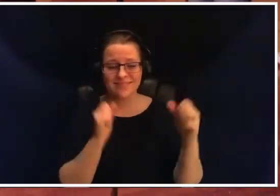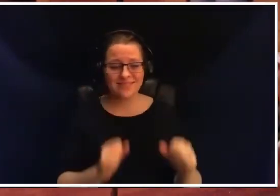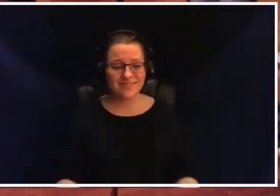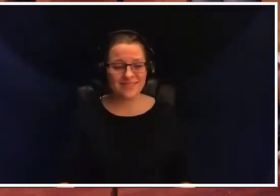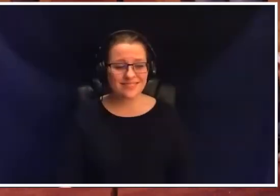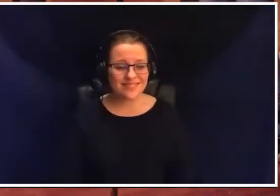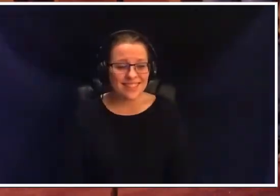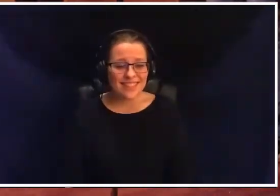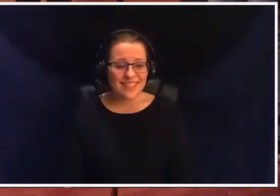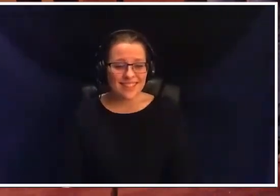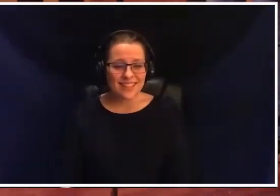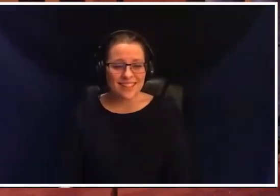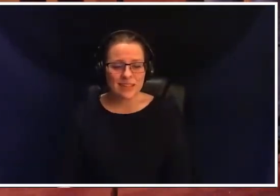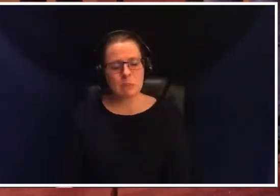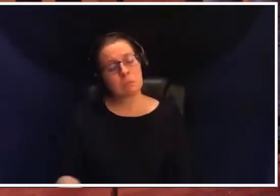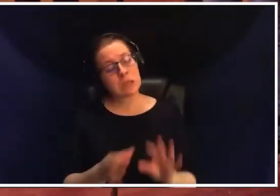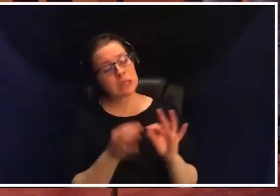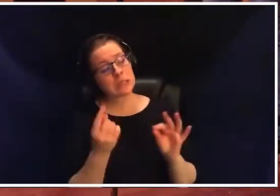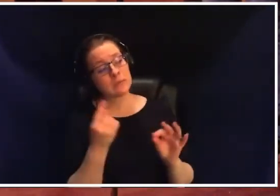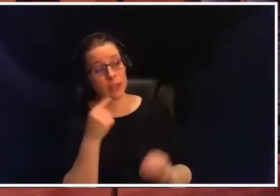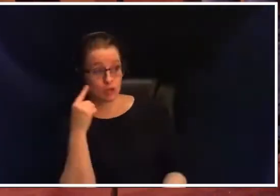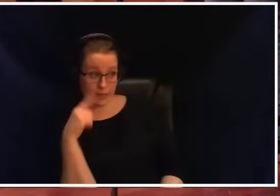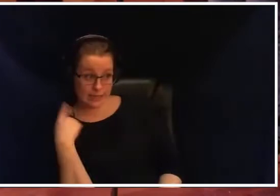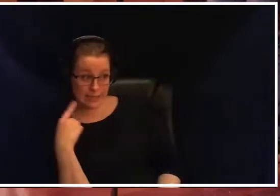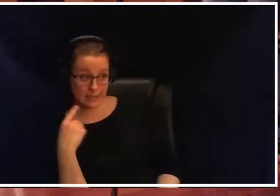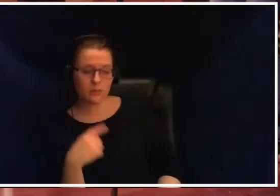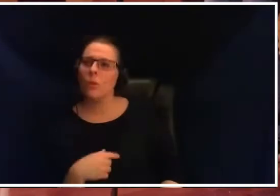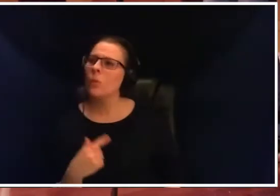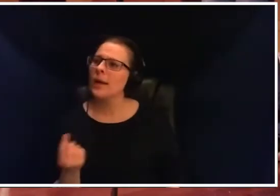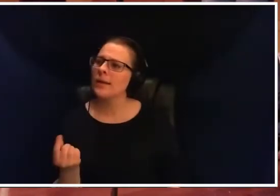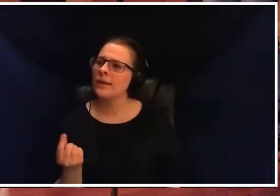door. Can I say something crazy?